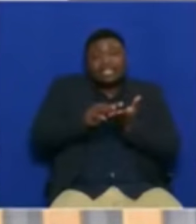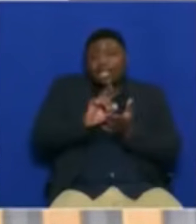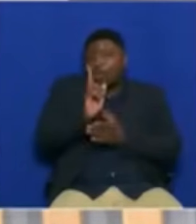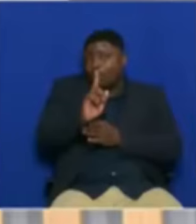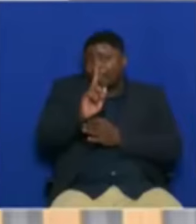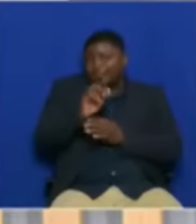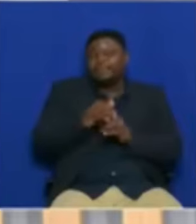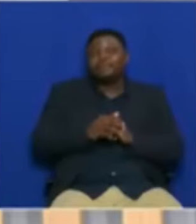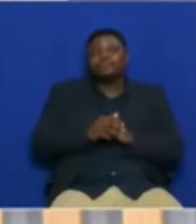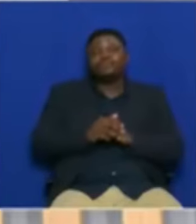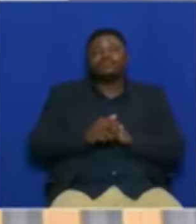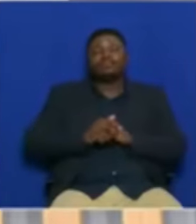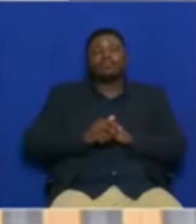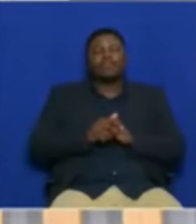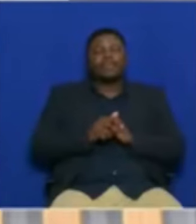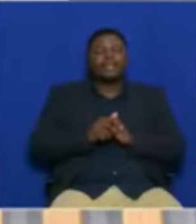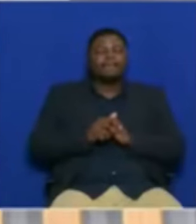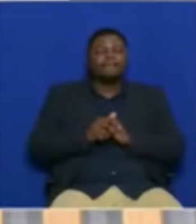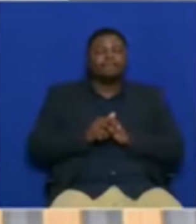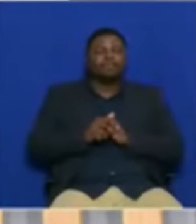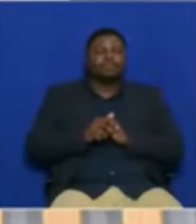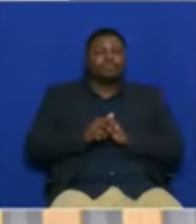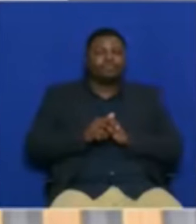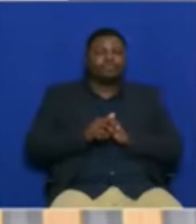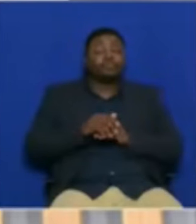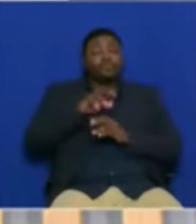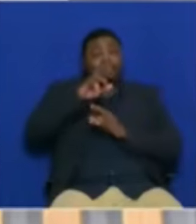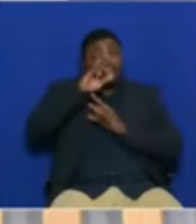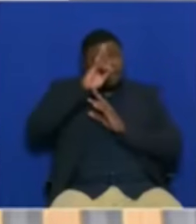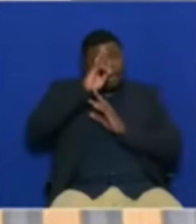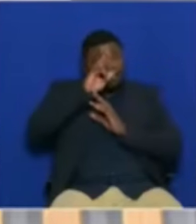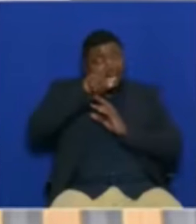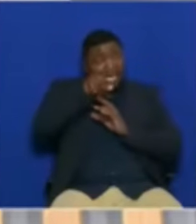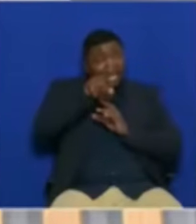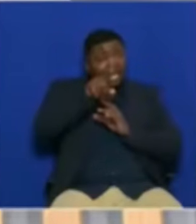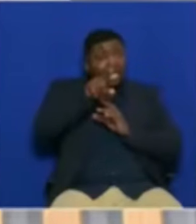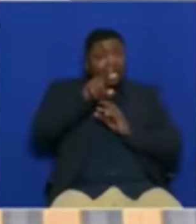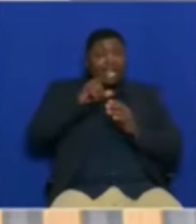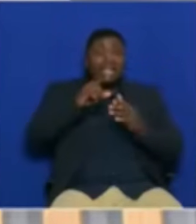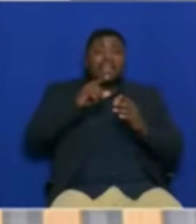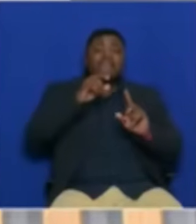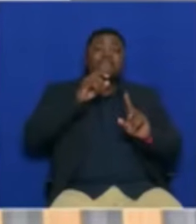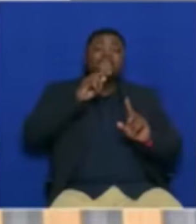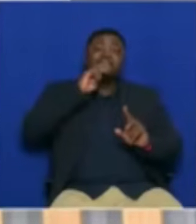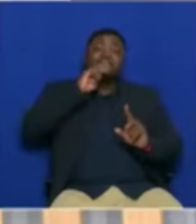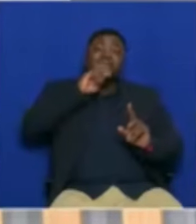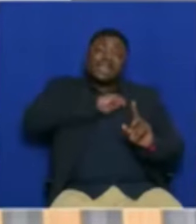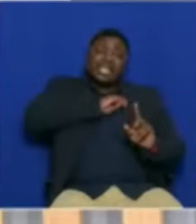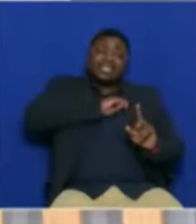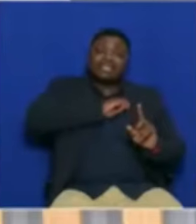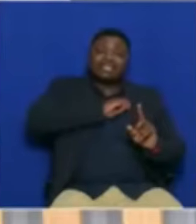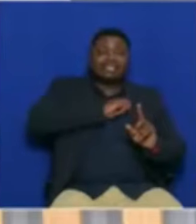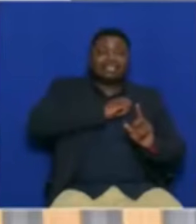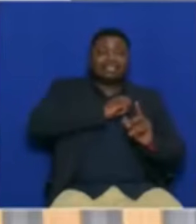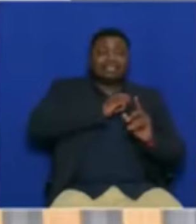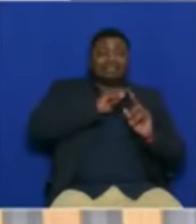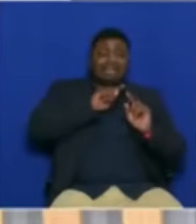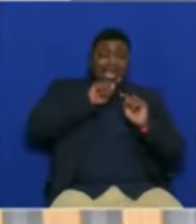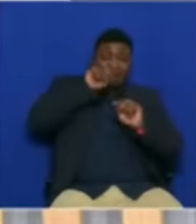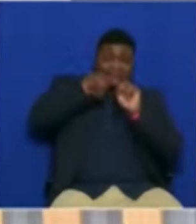sinister, because you do not have facts that implicate her in being on the